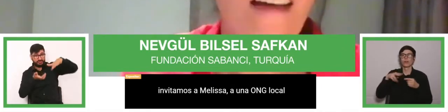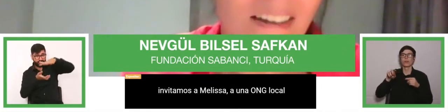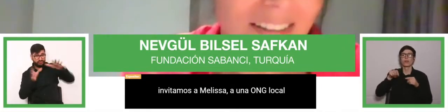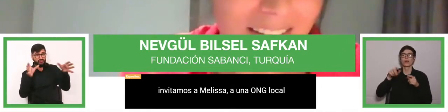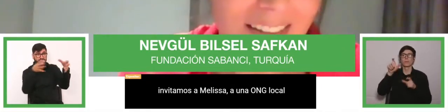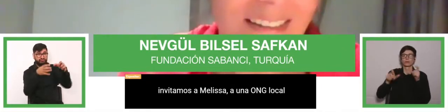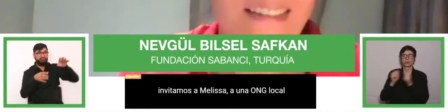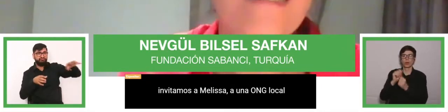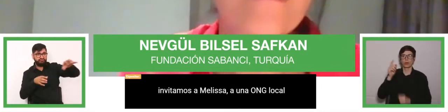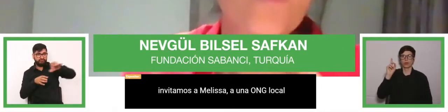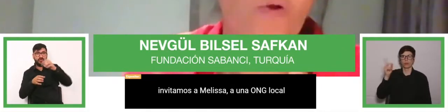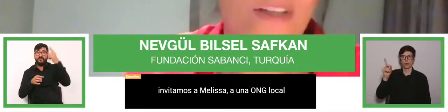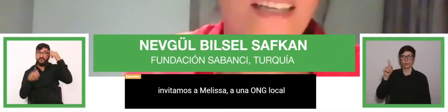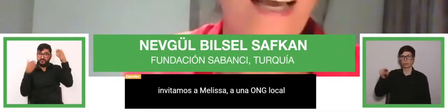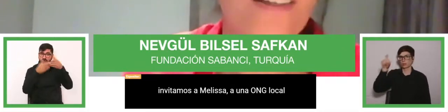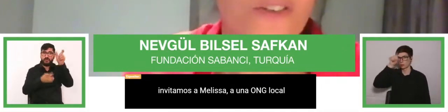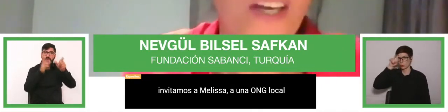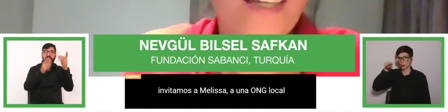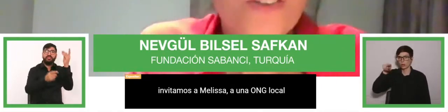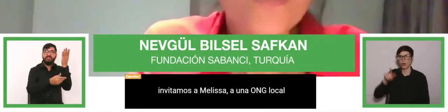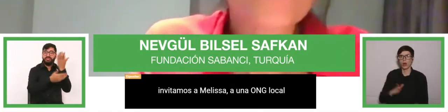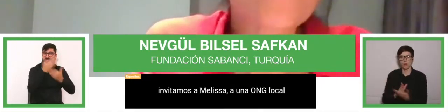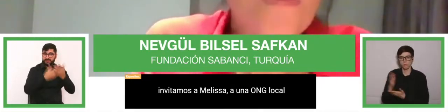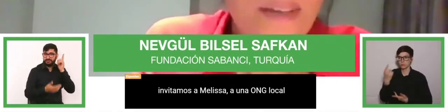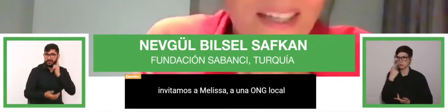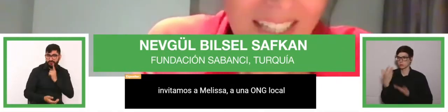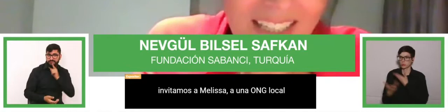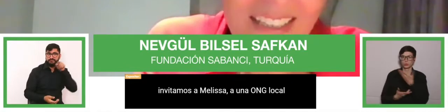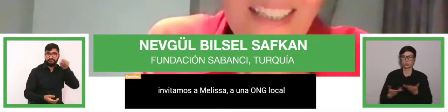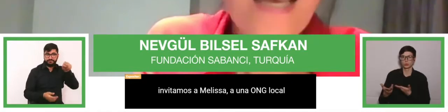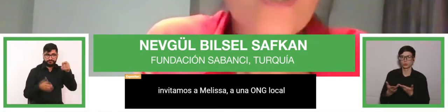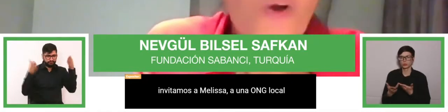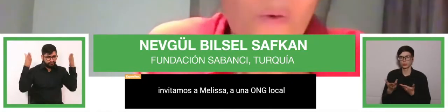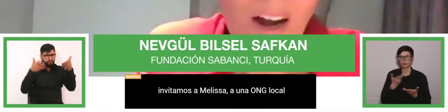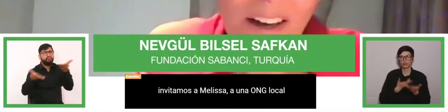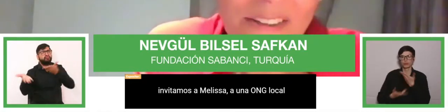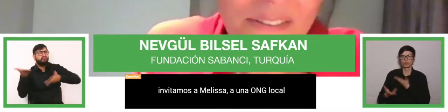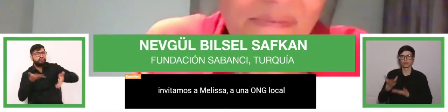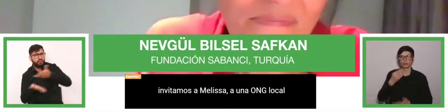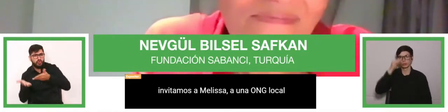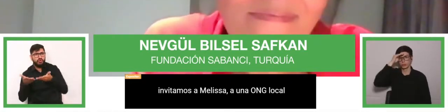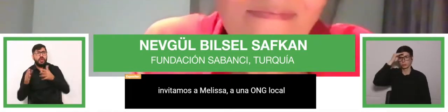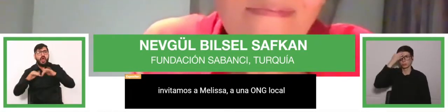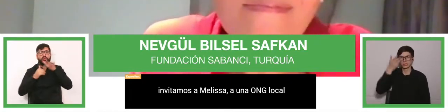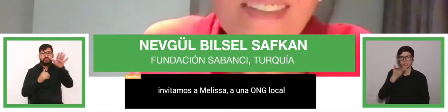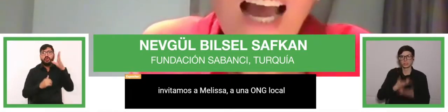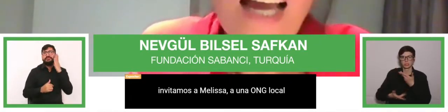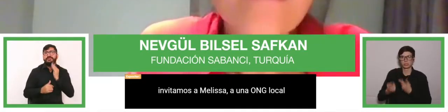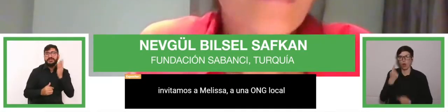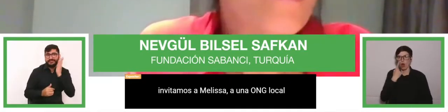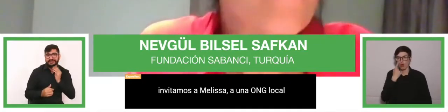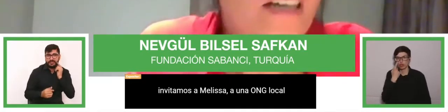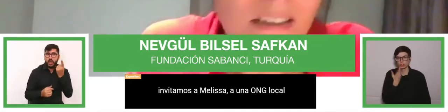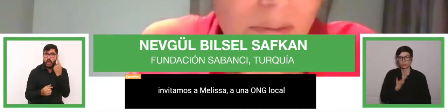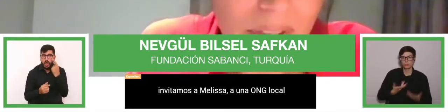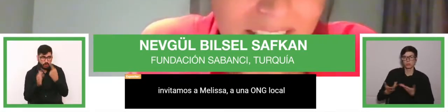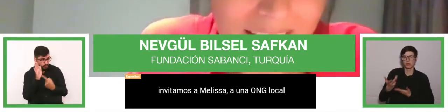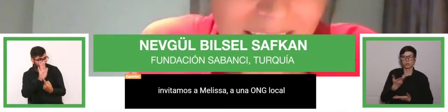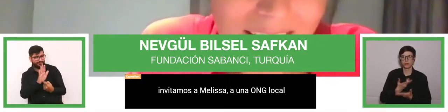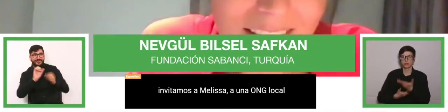they started talking, exchanging experience and know-how. They